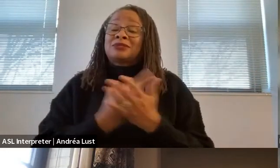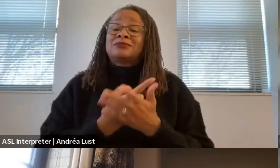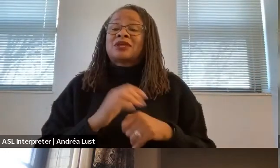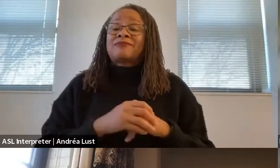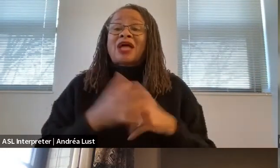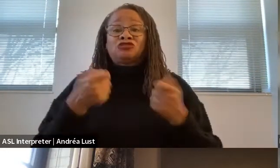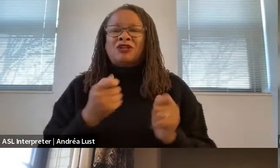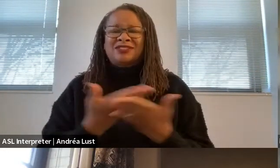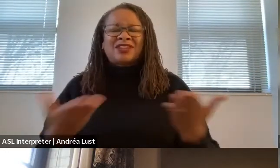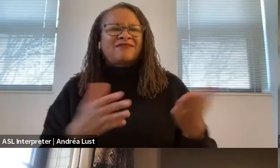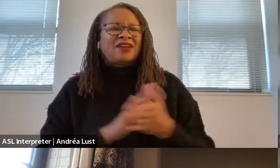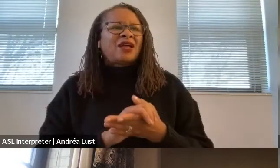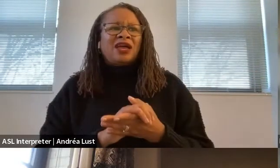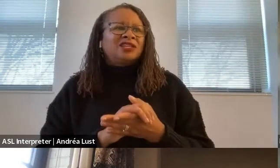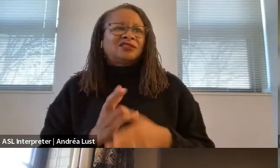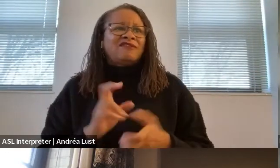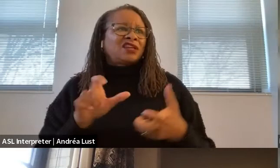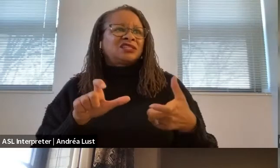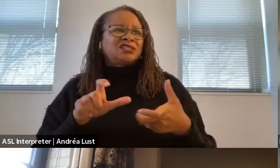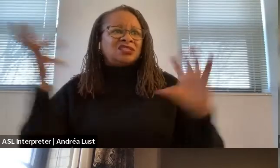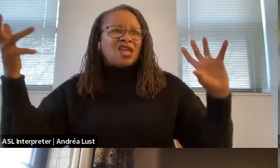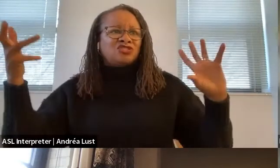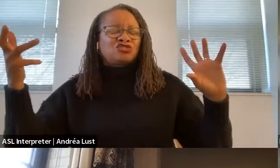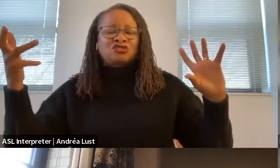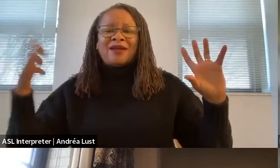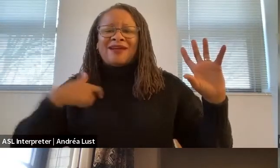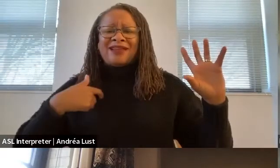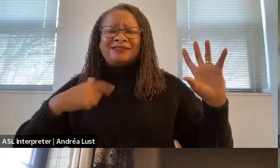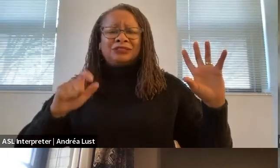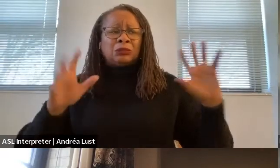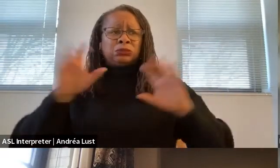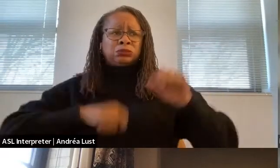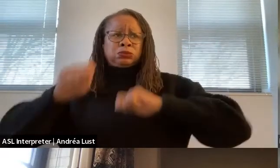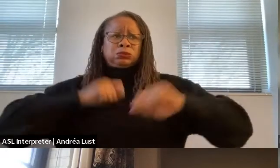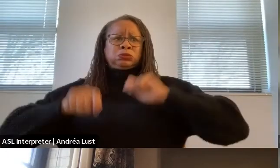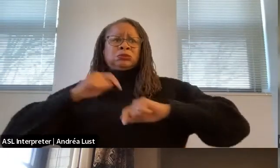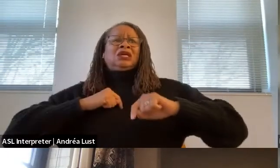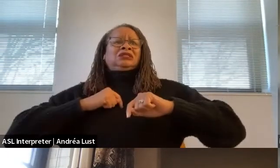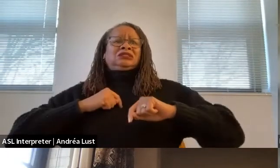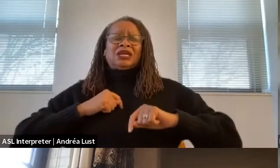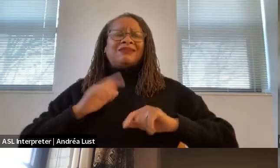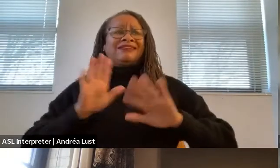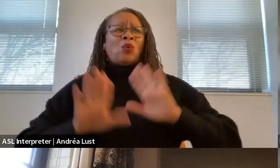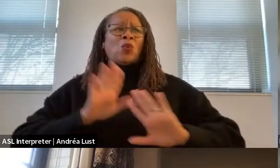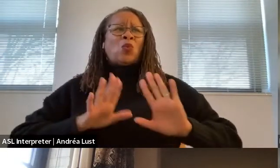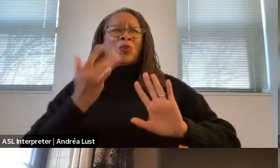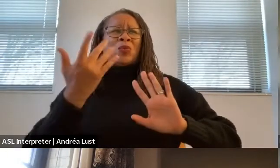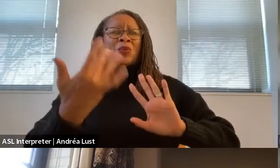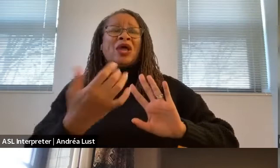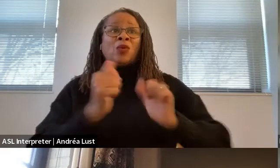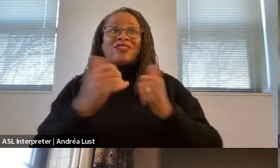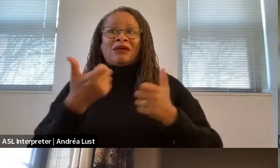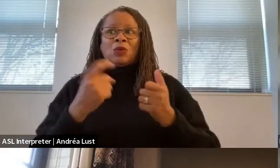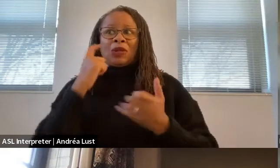stuff and it's a fucking disaster, and I have to sort of like wrangle myself and backpedal without anybody noticing, or